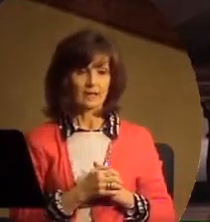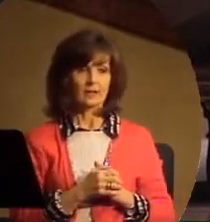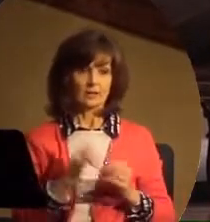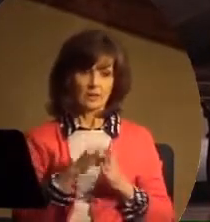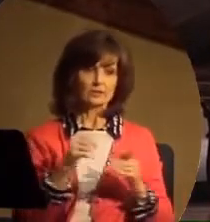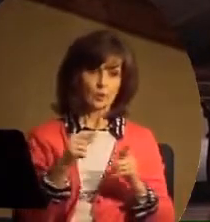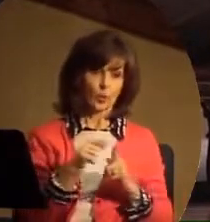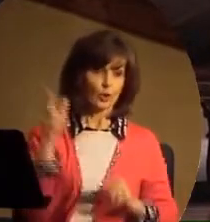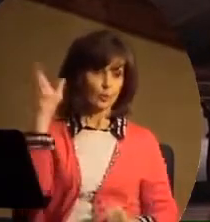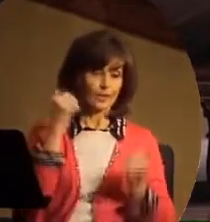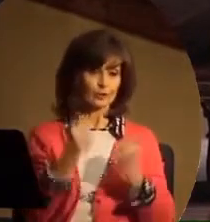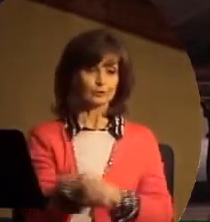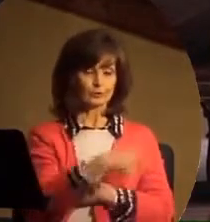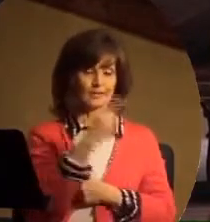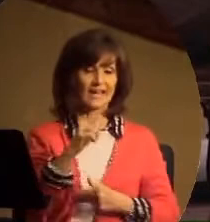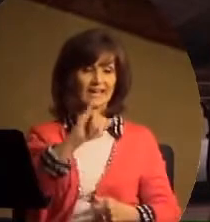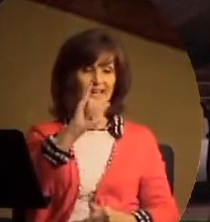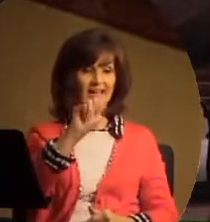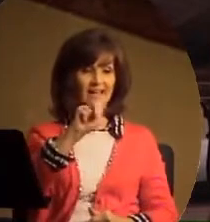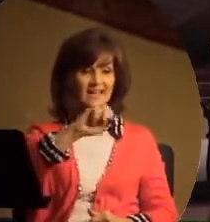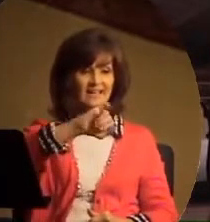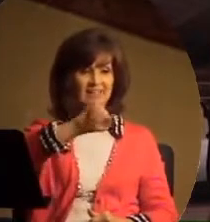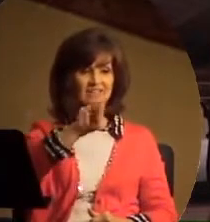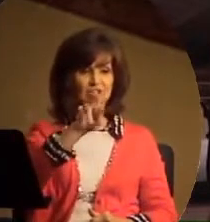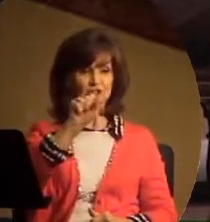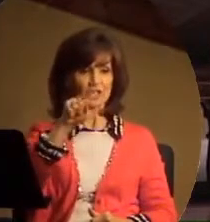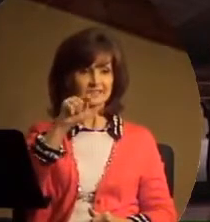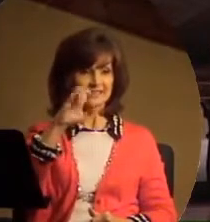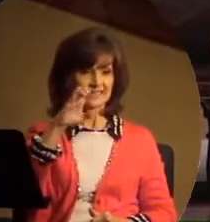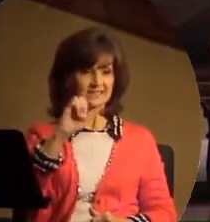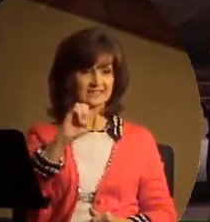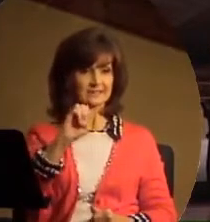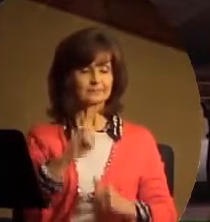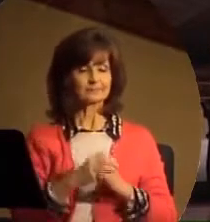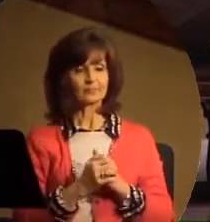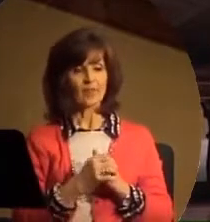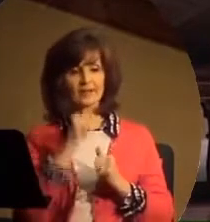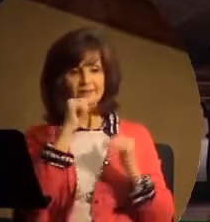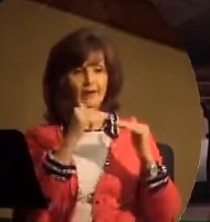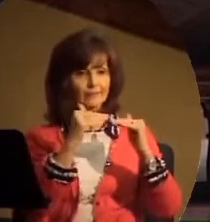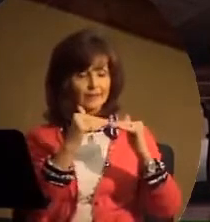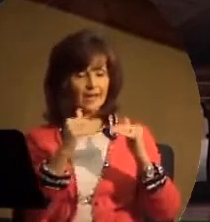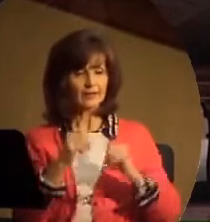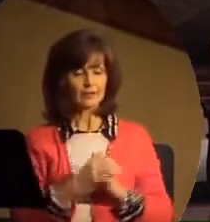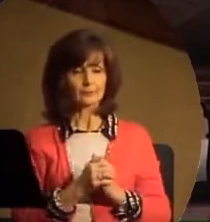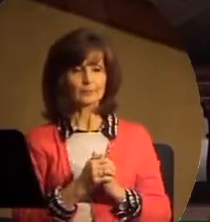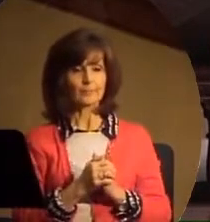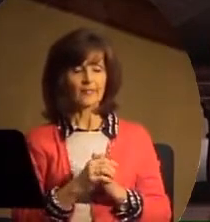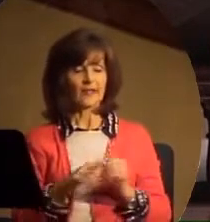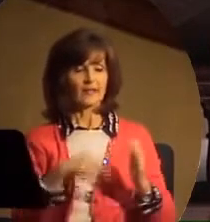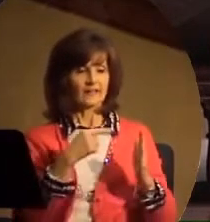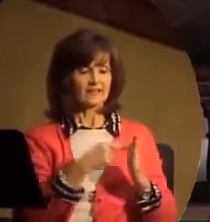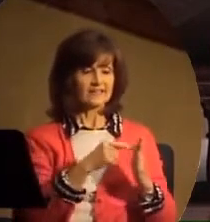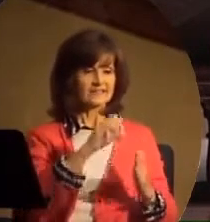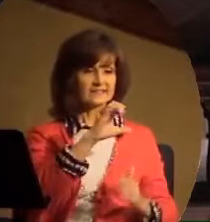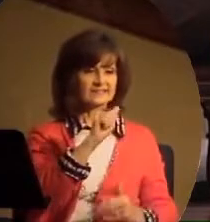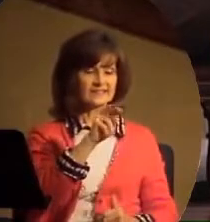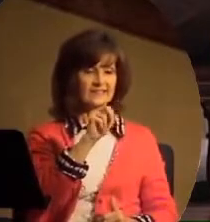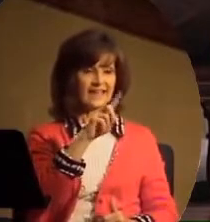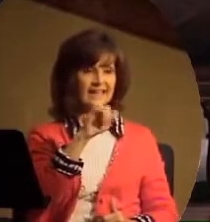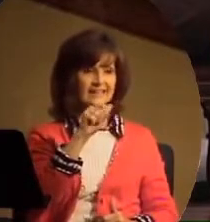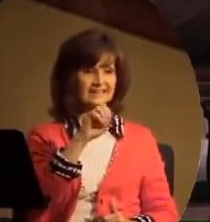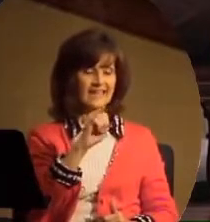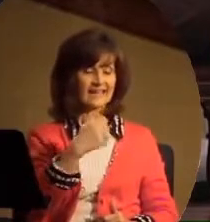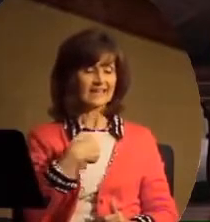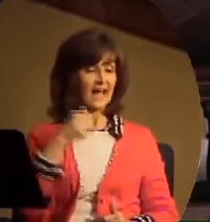word we hear a lot today, injustice. Boy, we hear that a lot today, don't we? Boy, I tell you what, this candidate,